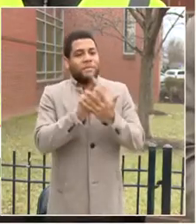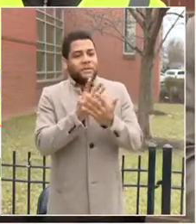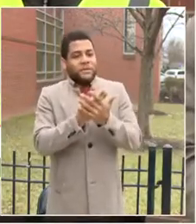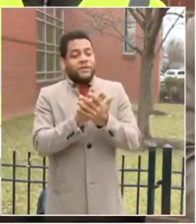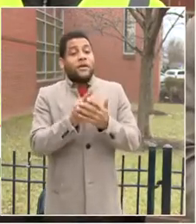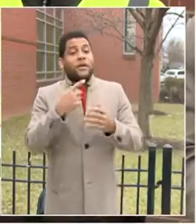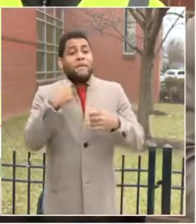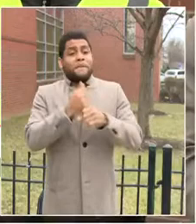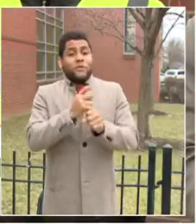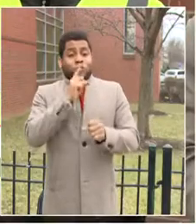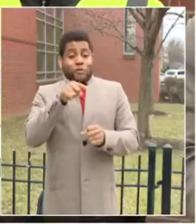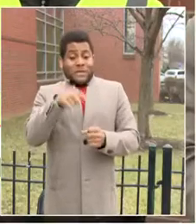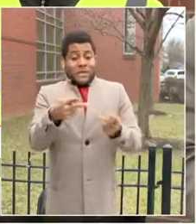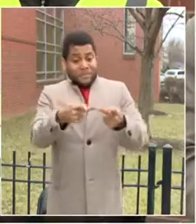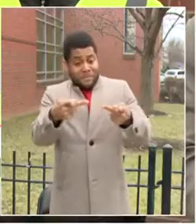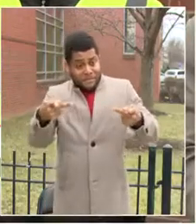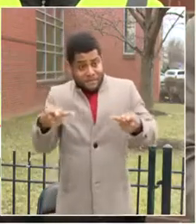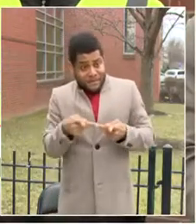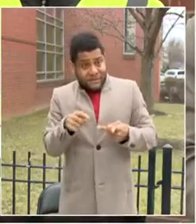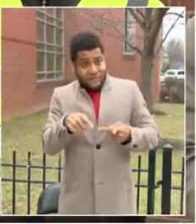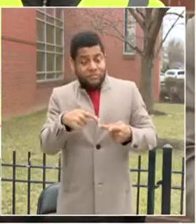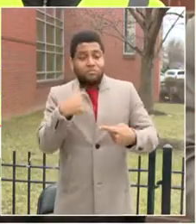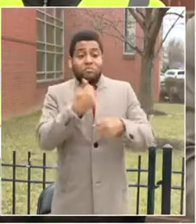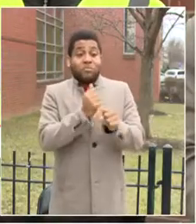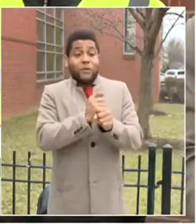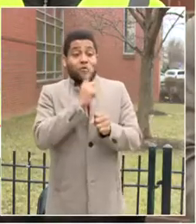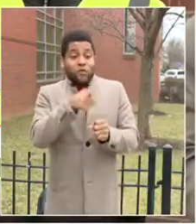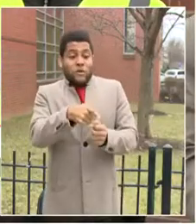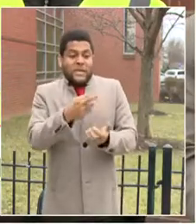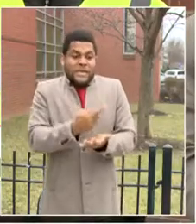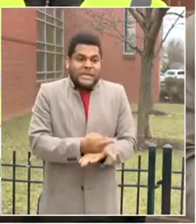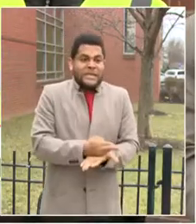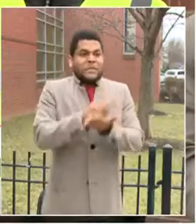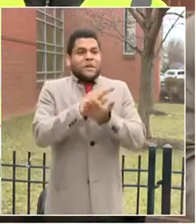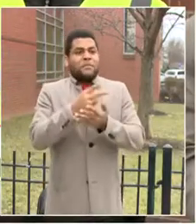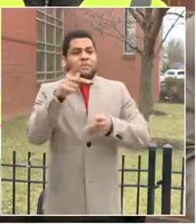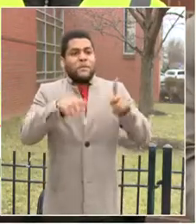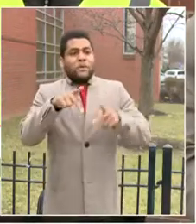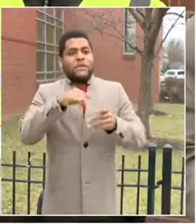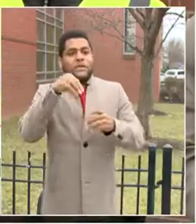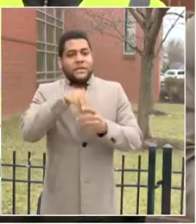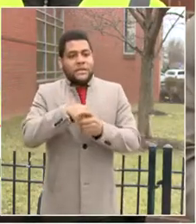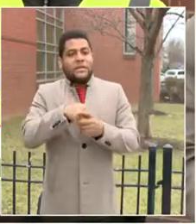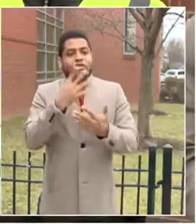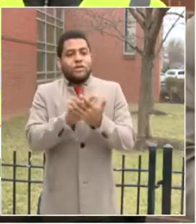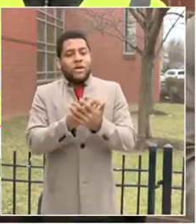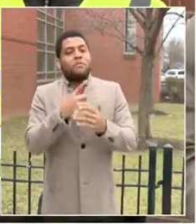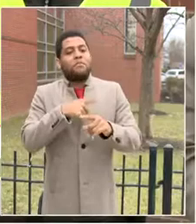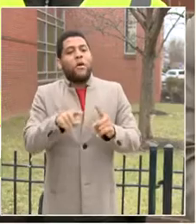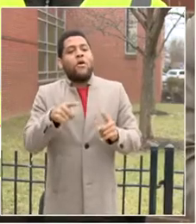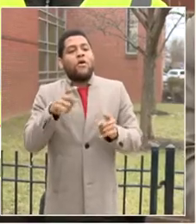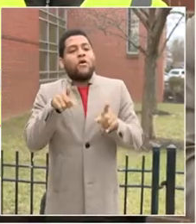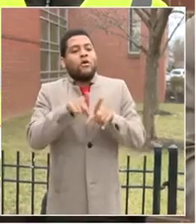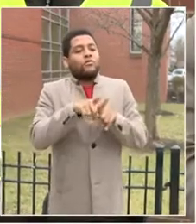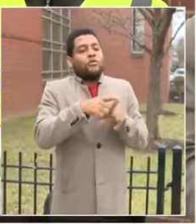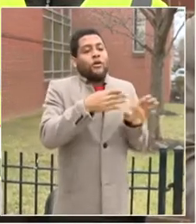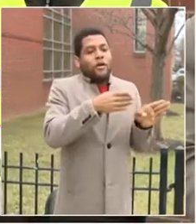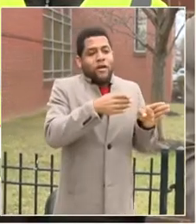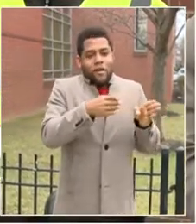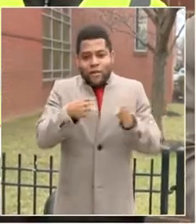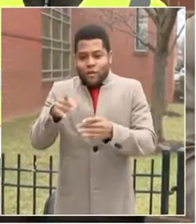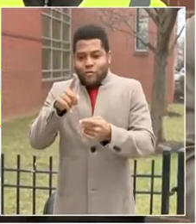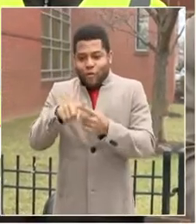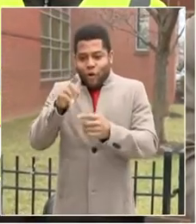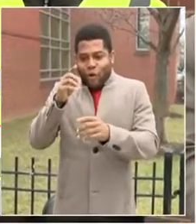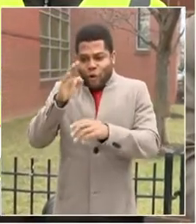course, rehabilitates people, but also puts them on a path to coming home successfully. And that's